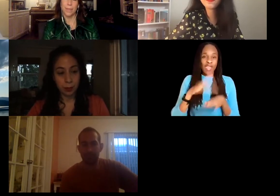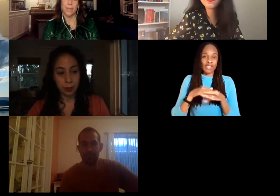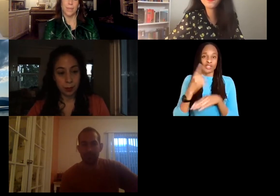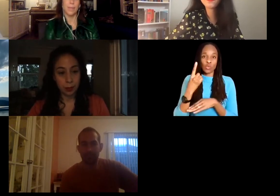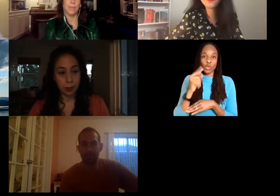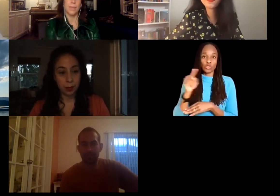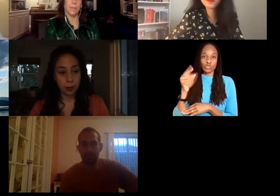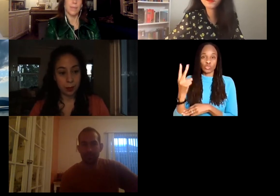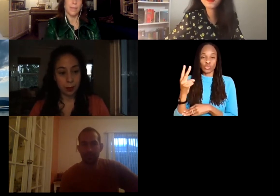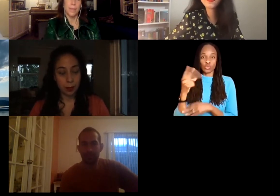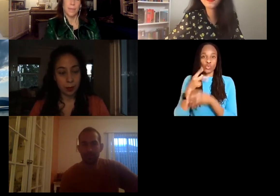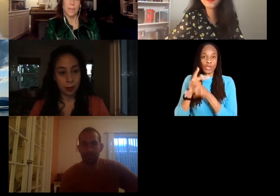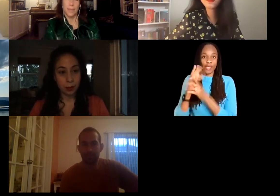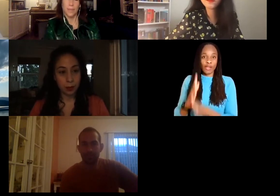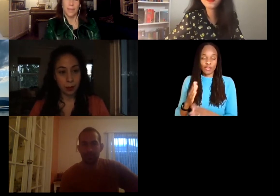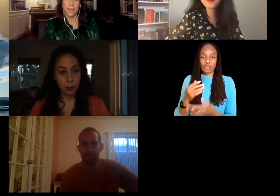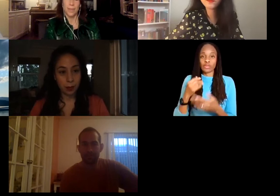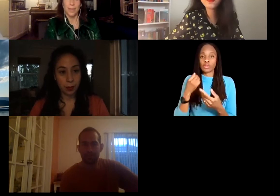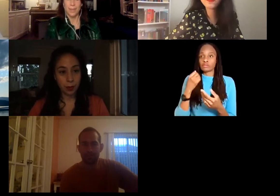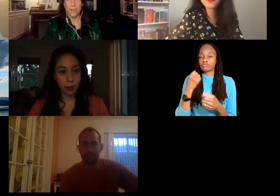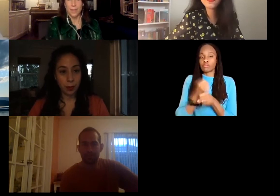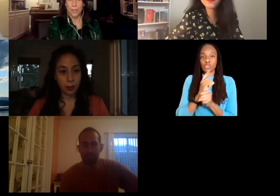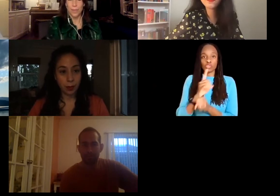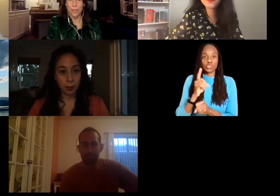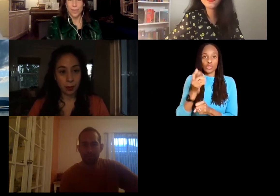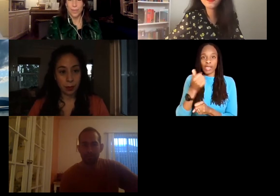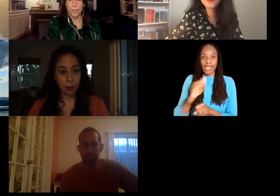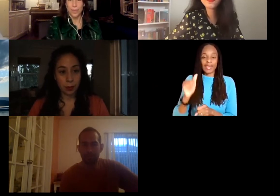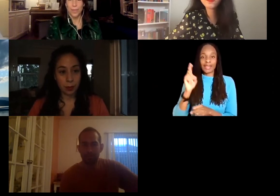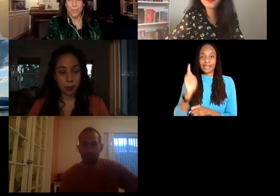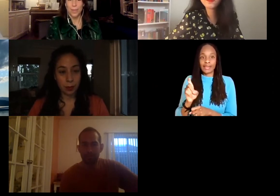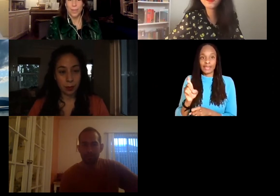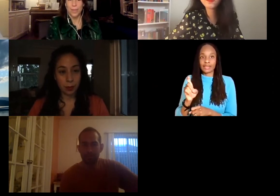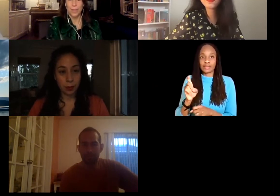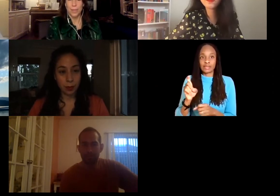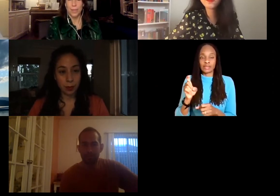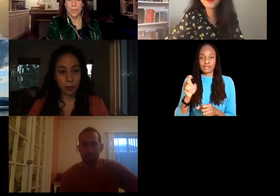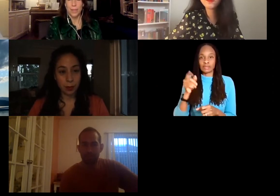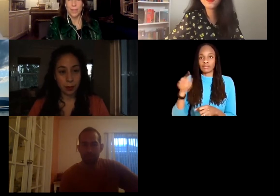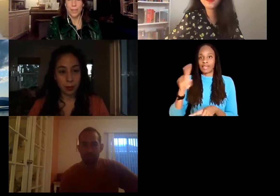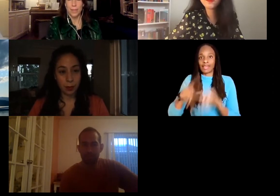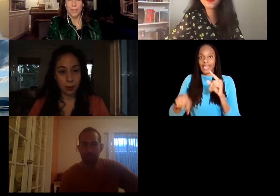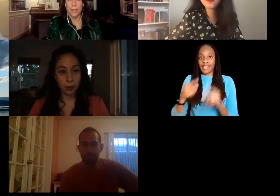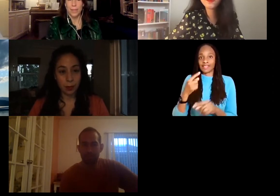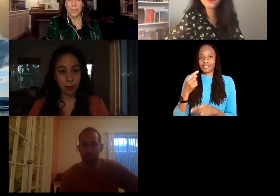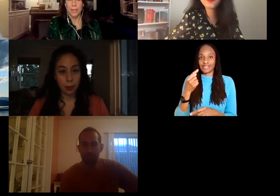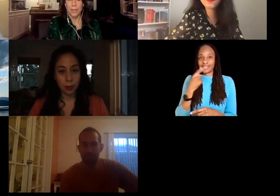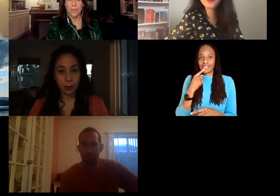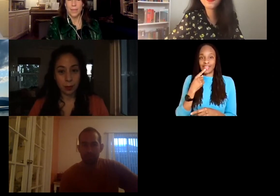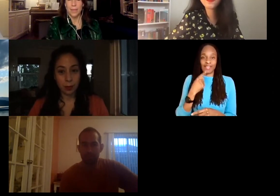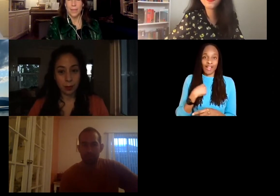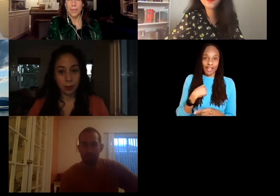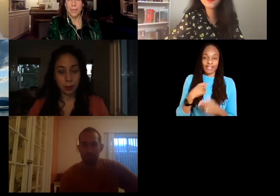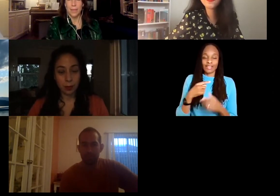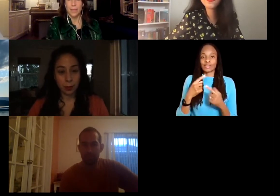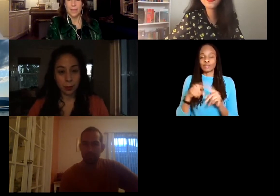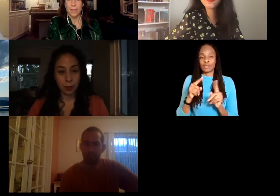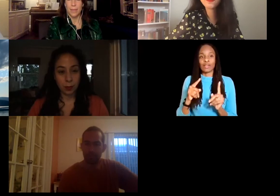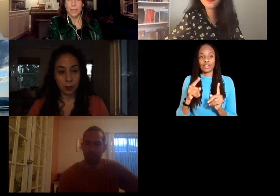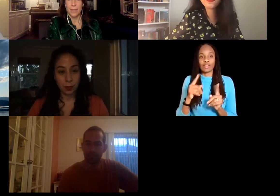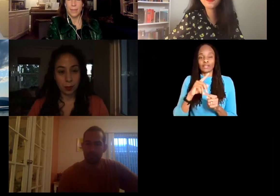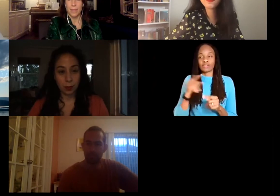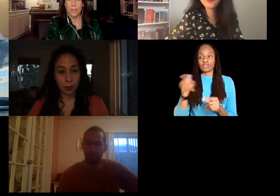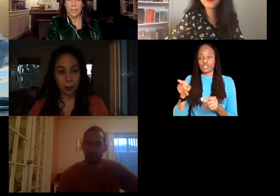the needs that May couldn't tell us, but then she was comfortable enough to tell caregiver,